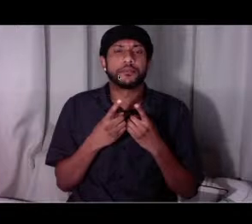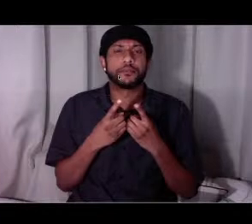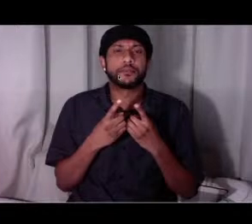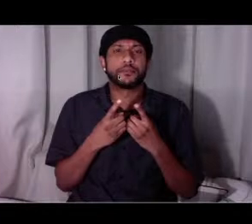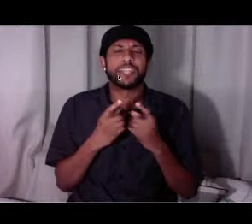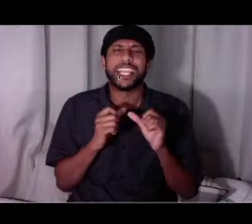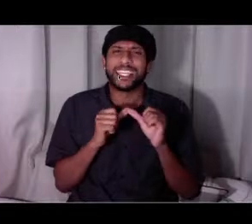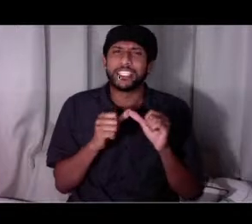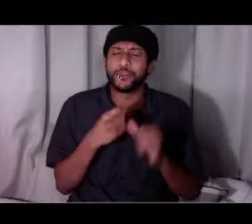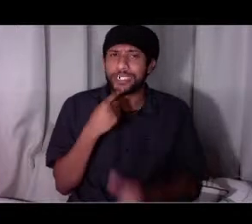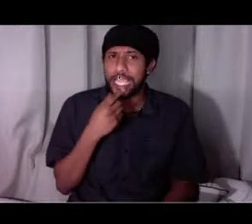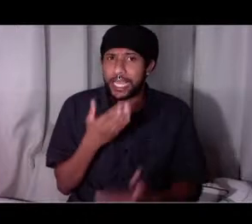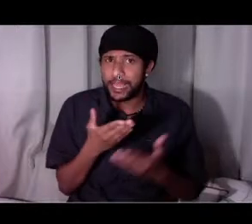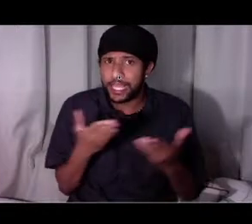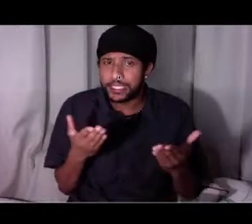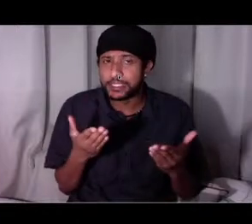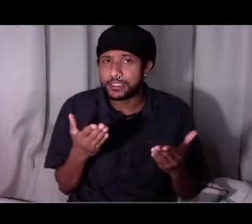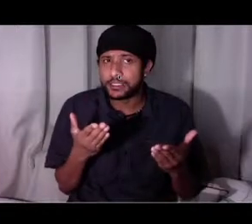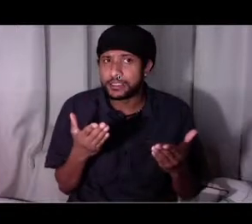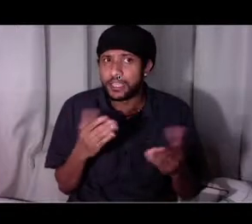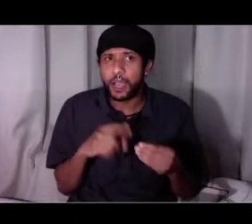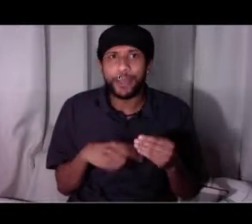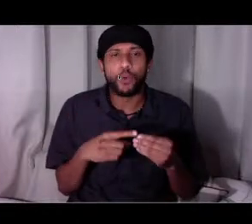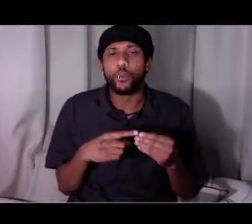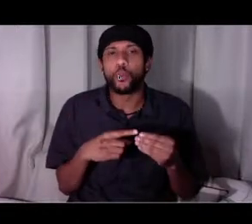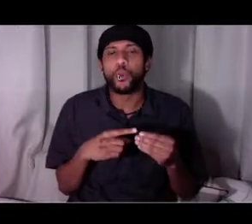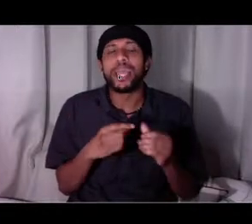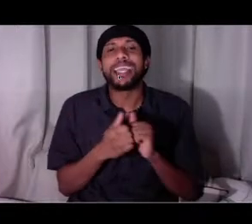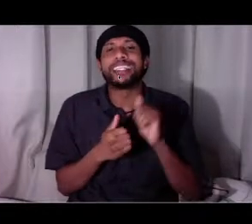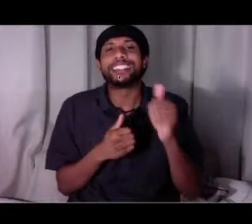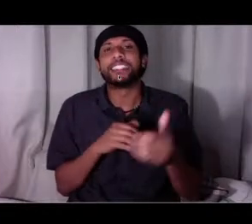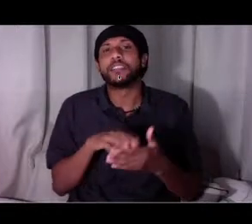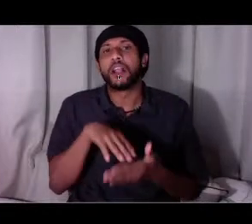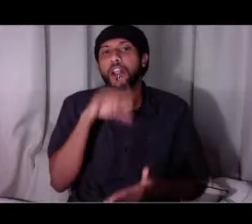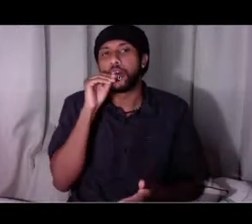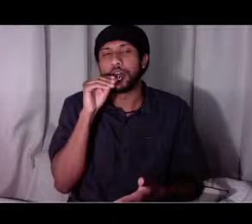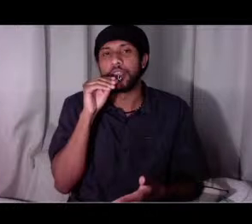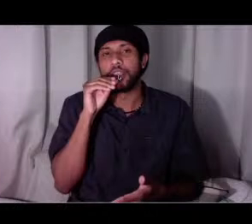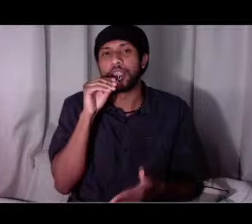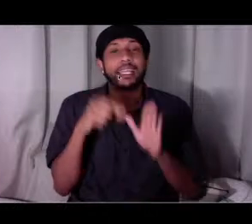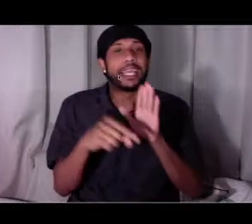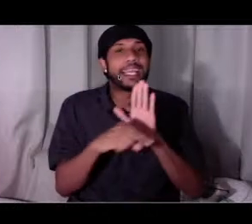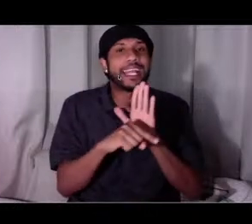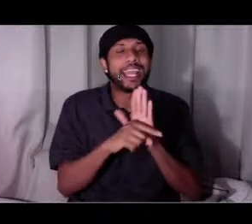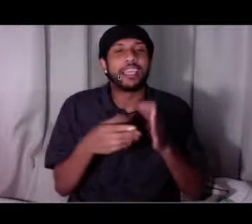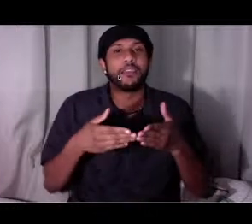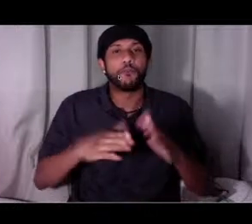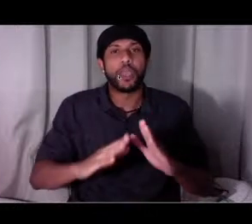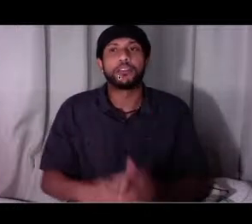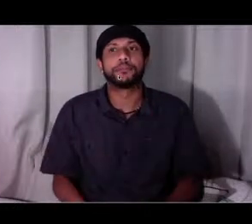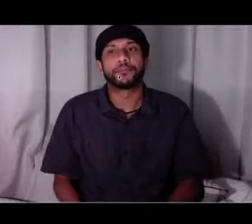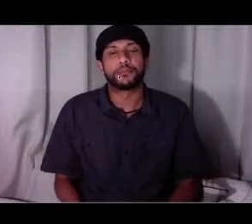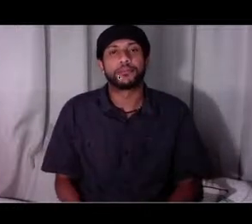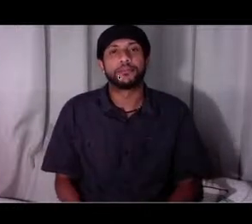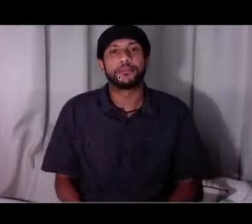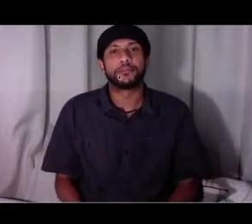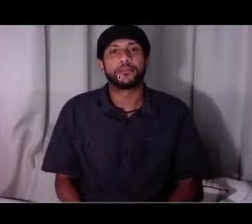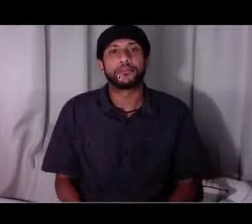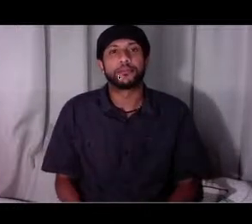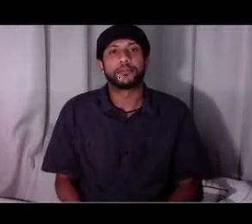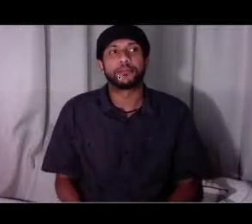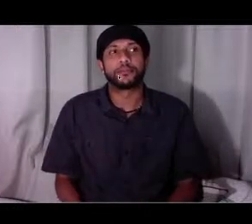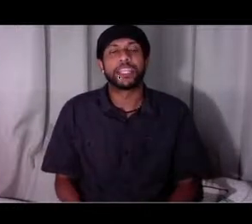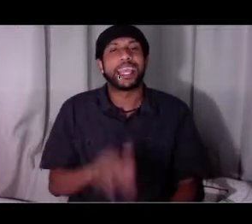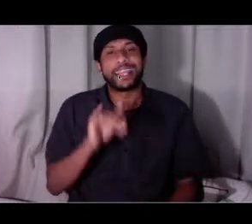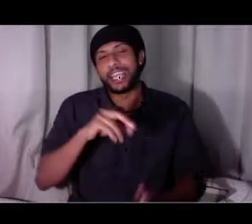continually say things about distance learning in a negative way uh and